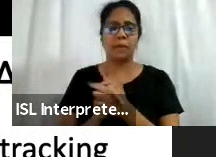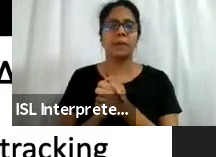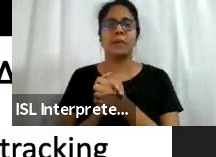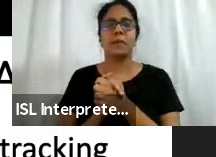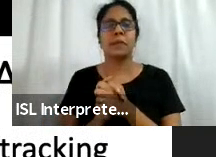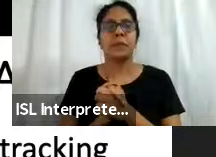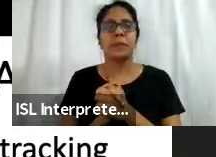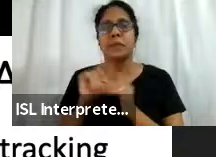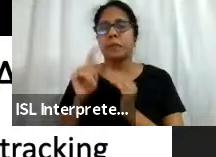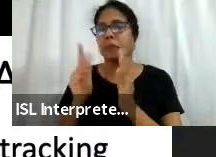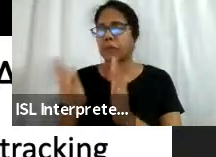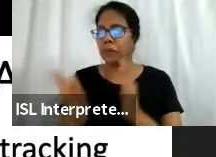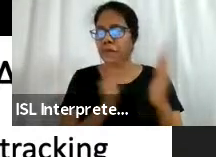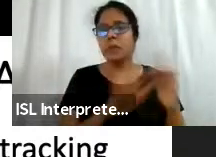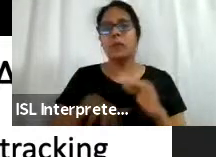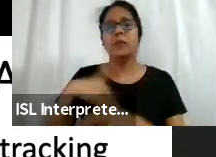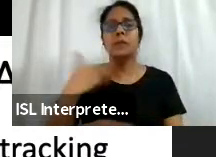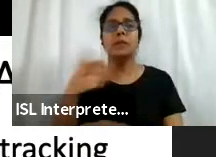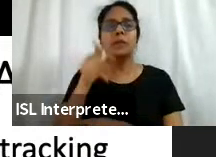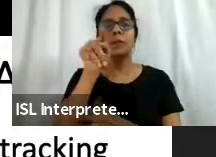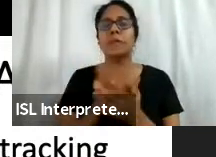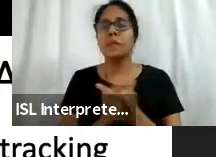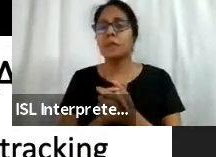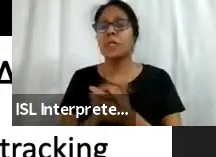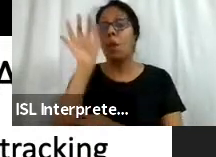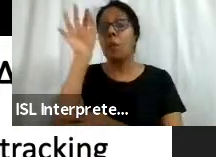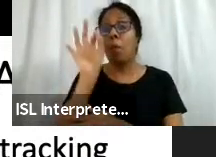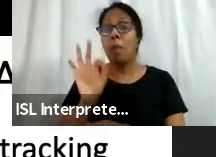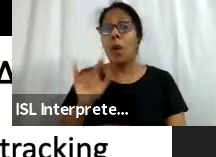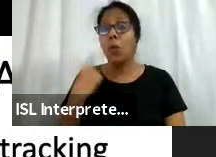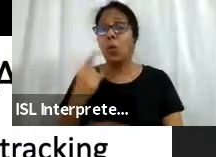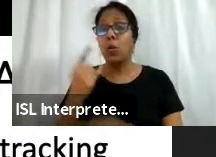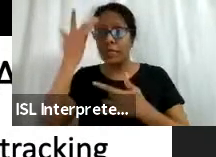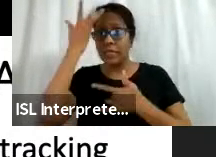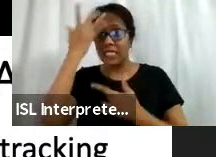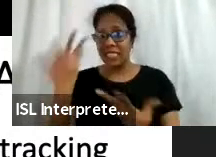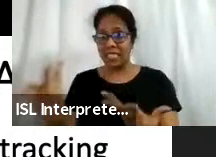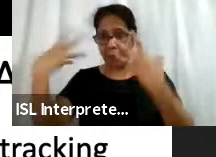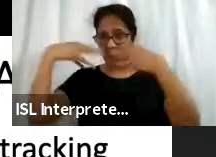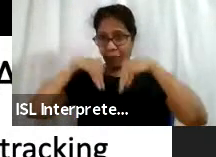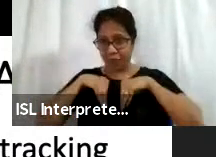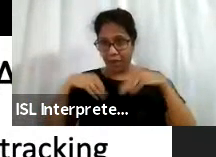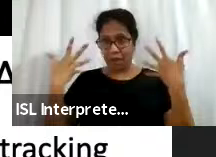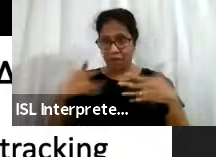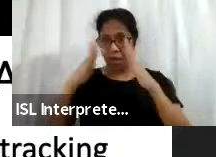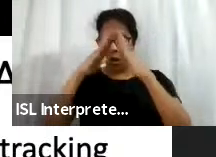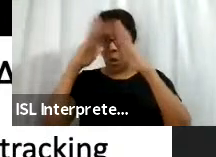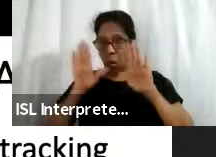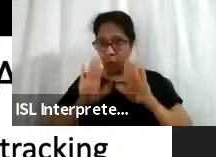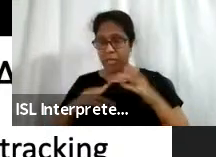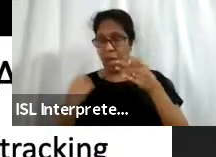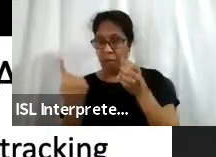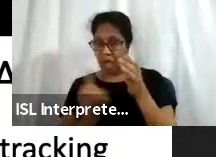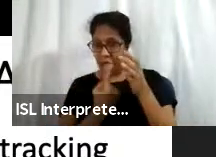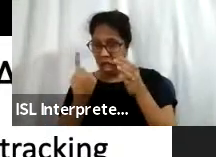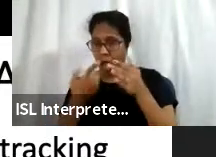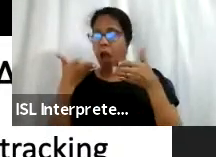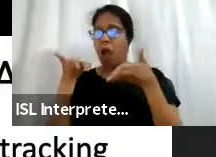So now we come to instructions to the patient in home isolation. So you see, most of the patients do